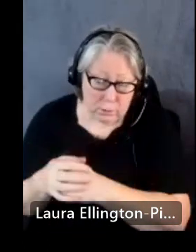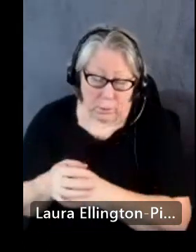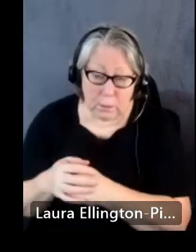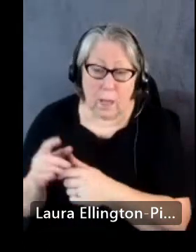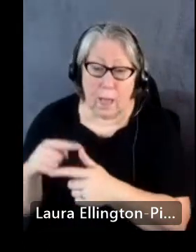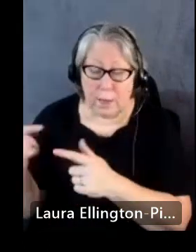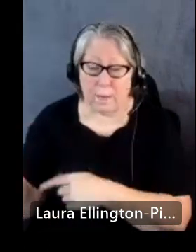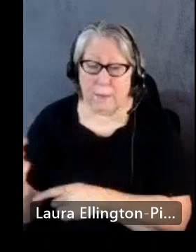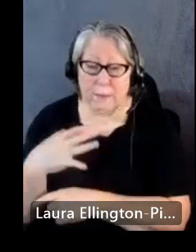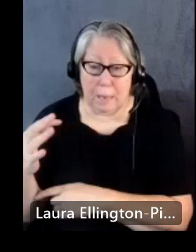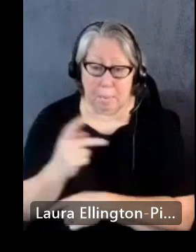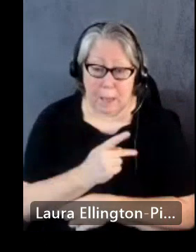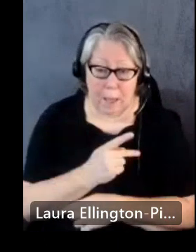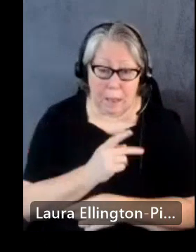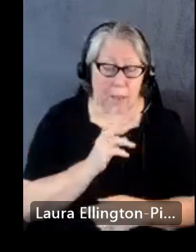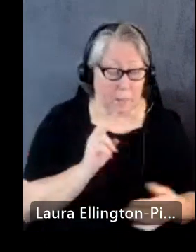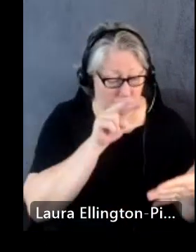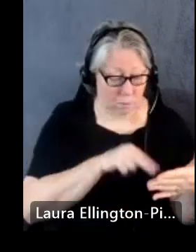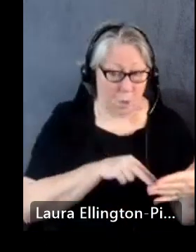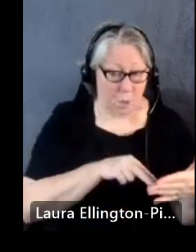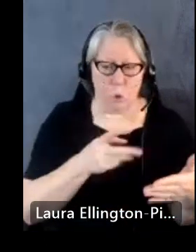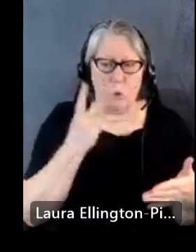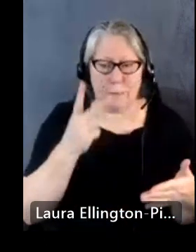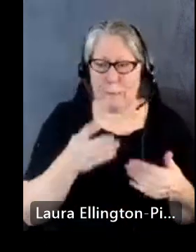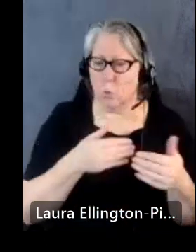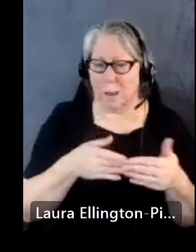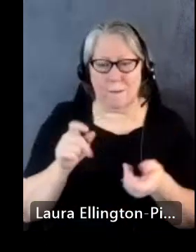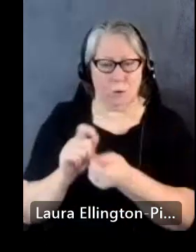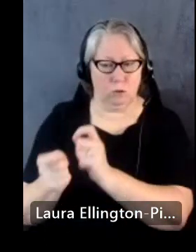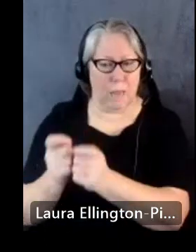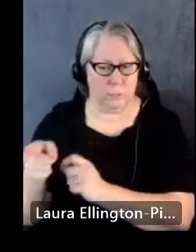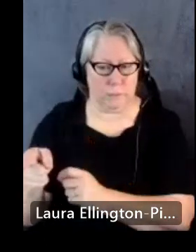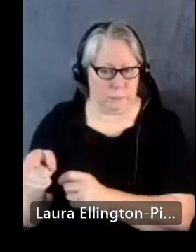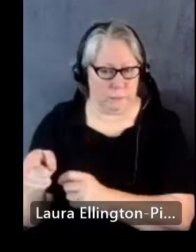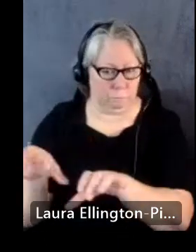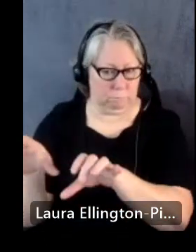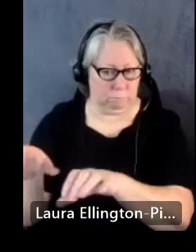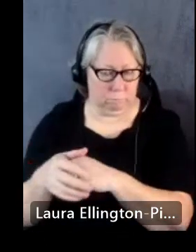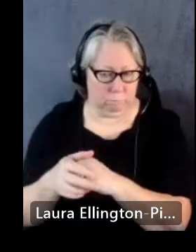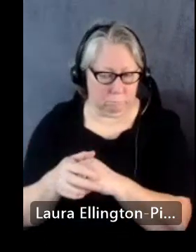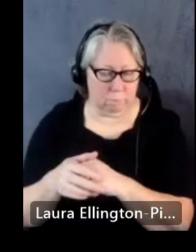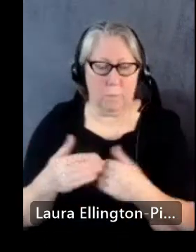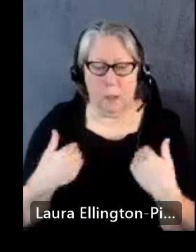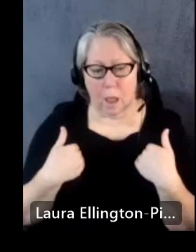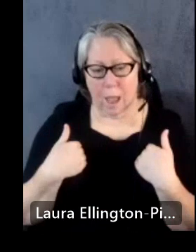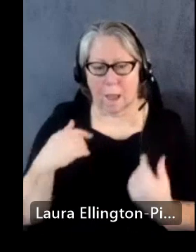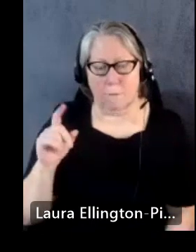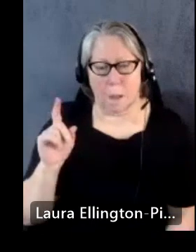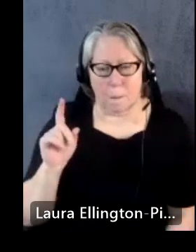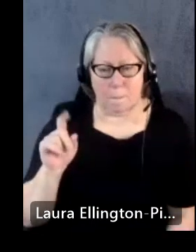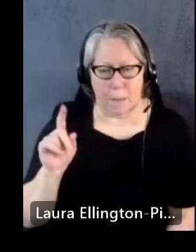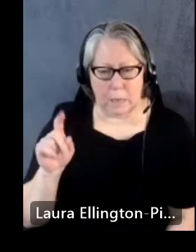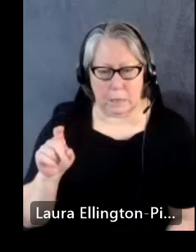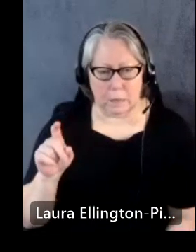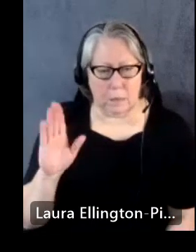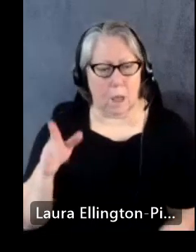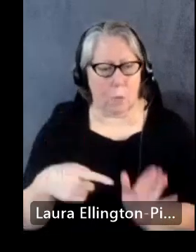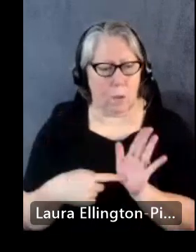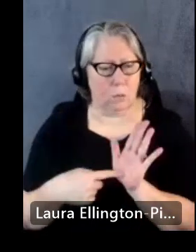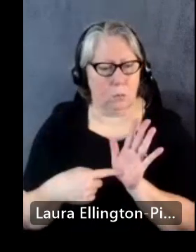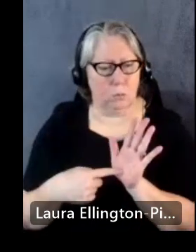see it updated, right, with whatever change. And there's actually a button. I'll show it to you if I have it.